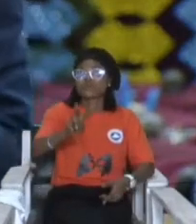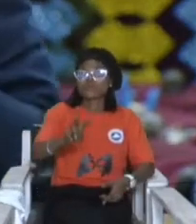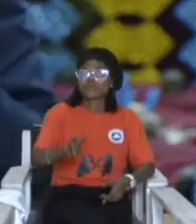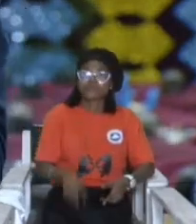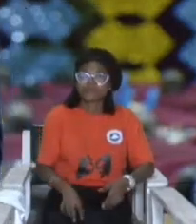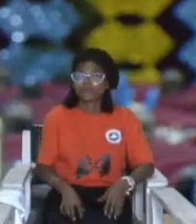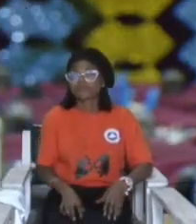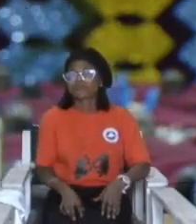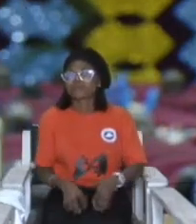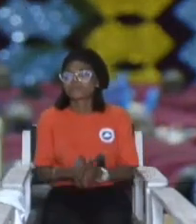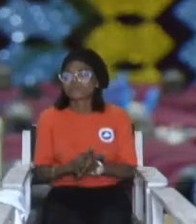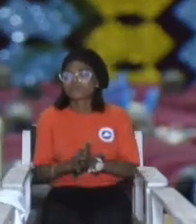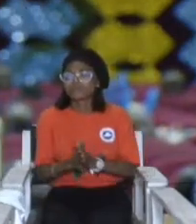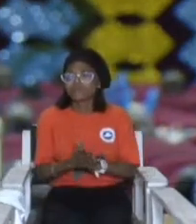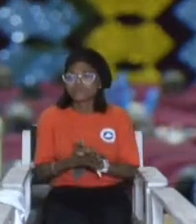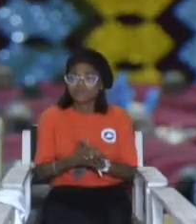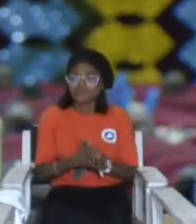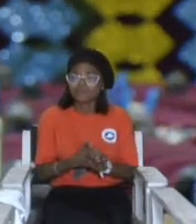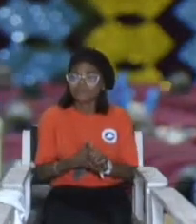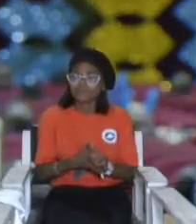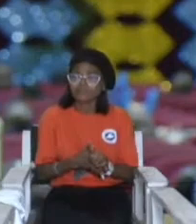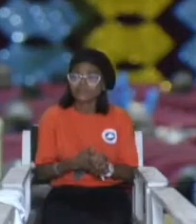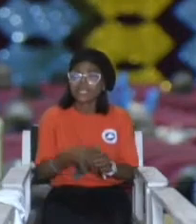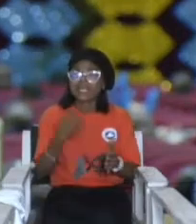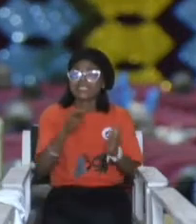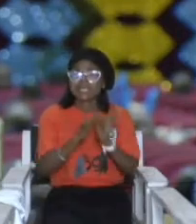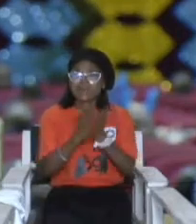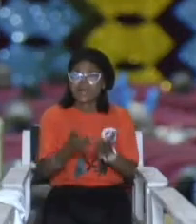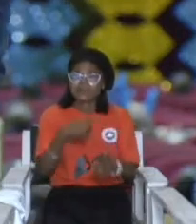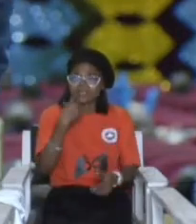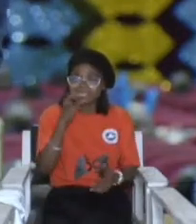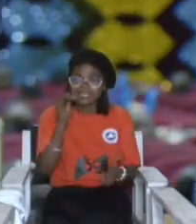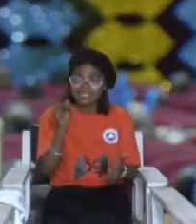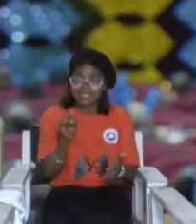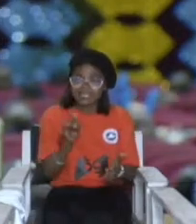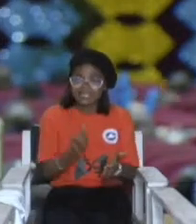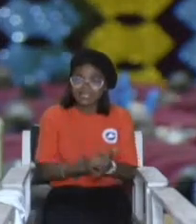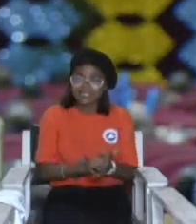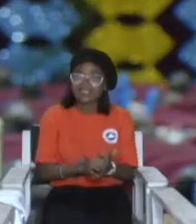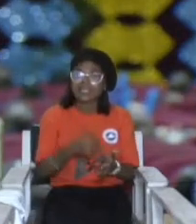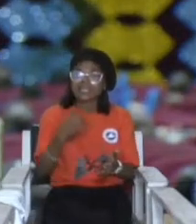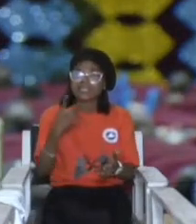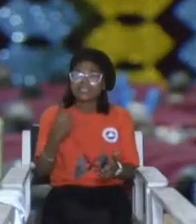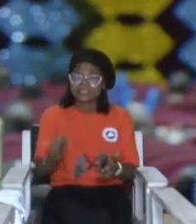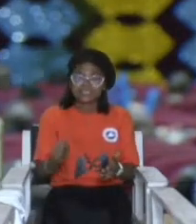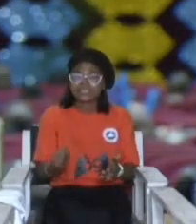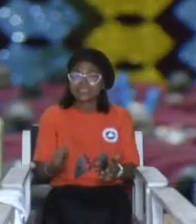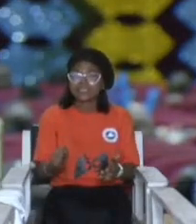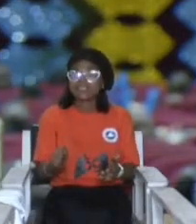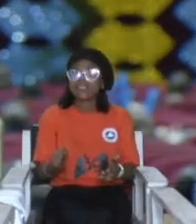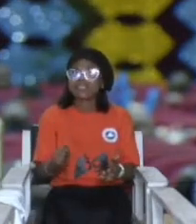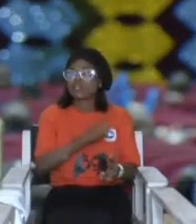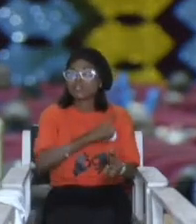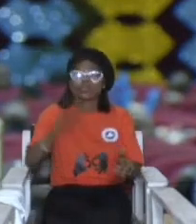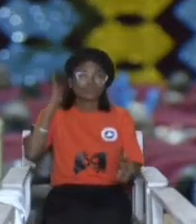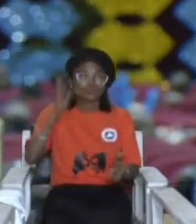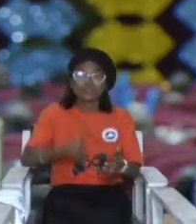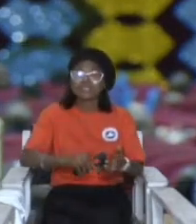from verses 1 to 2, the Bible says that the Lord shall send the rod of thy